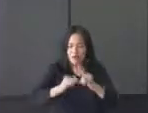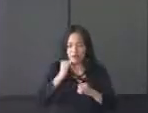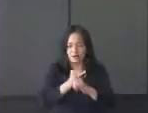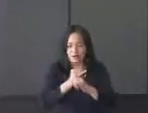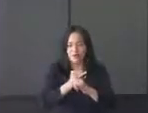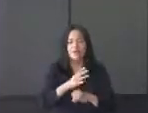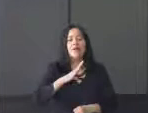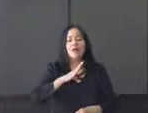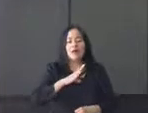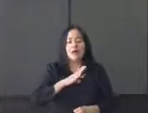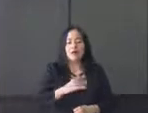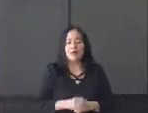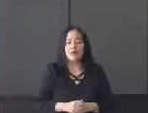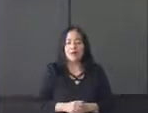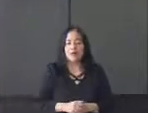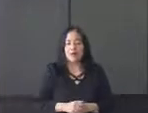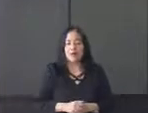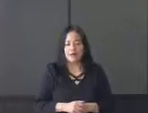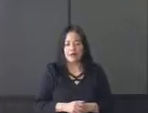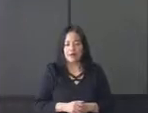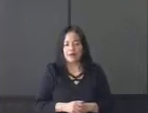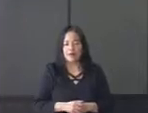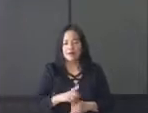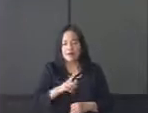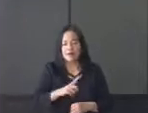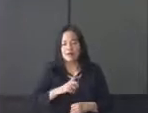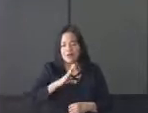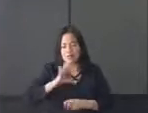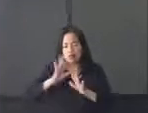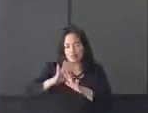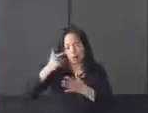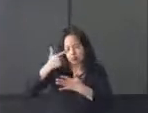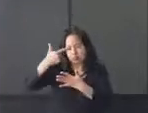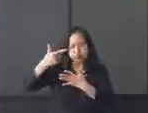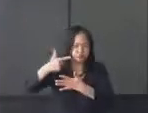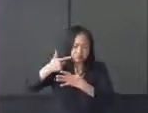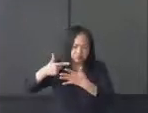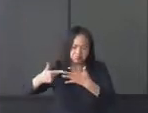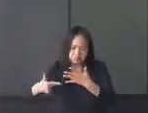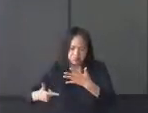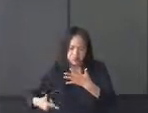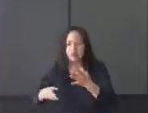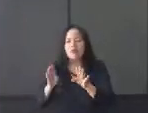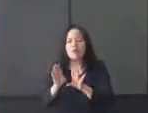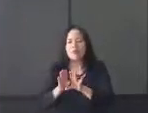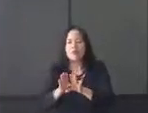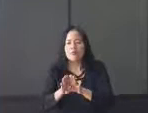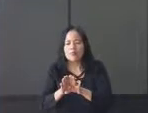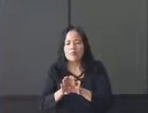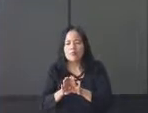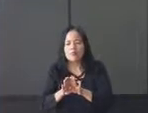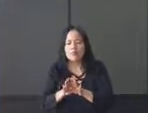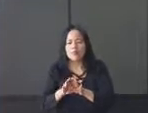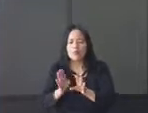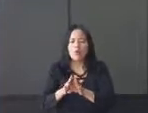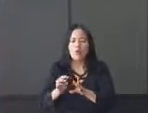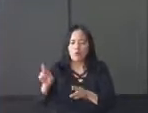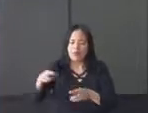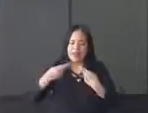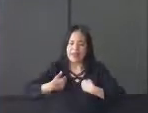will have the presentation of a guideline that we created in COPRED as